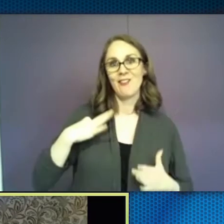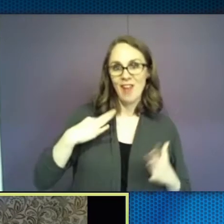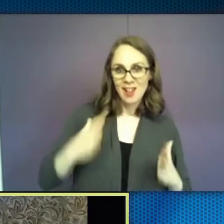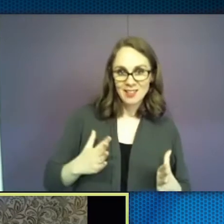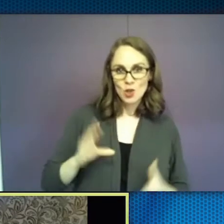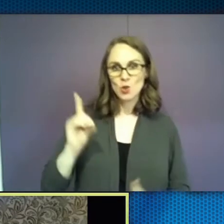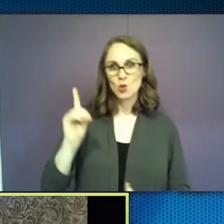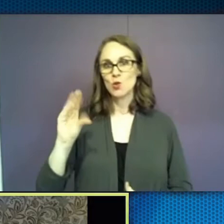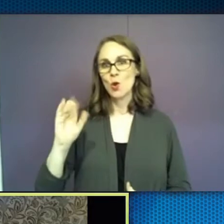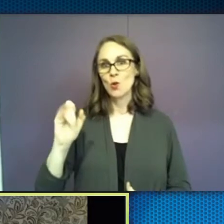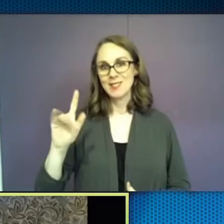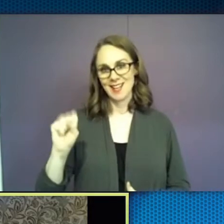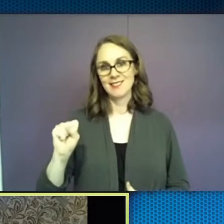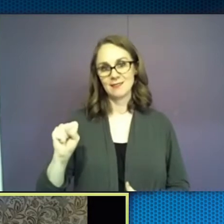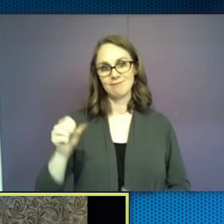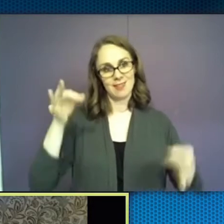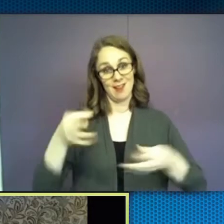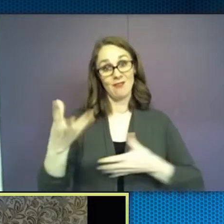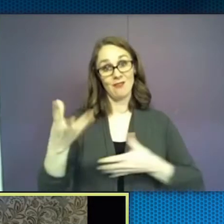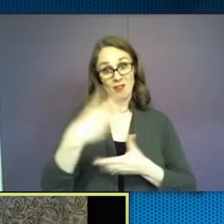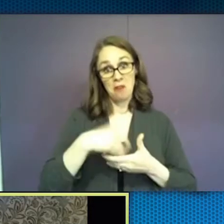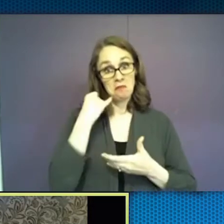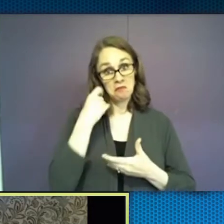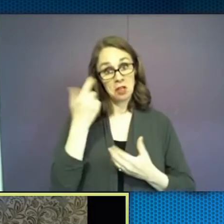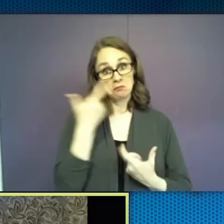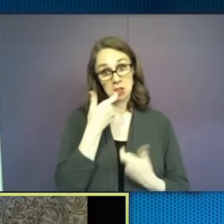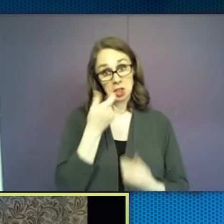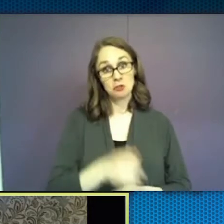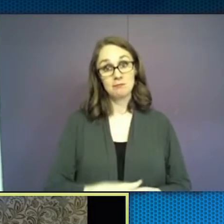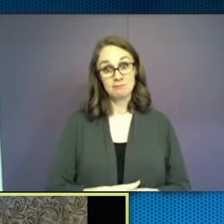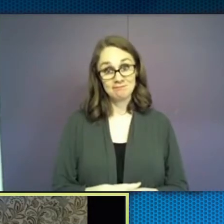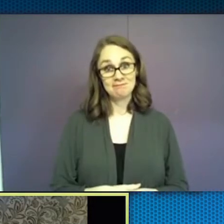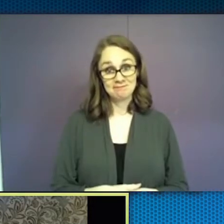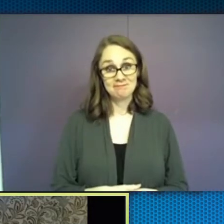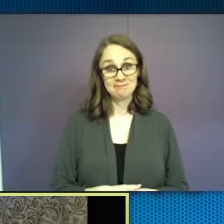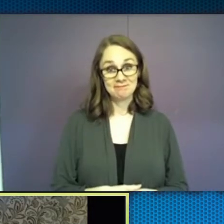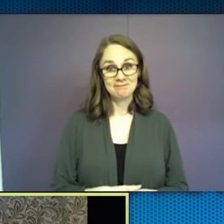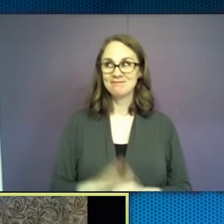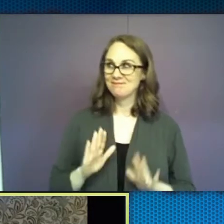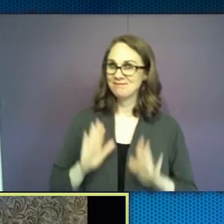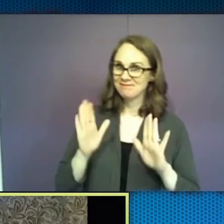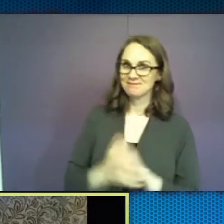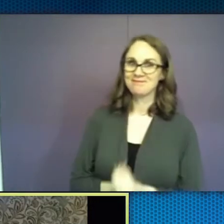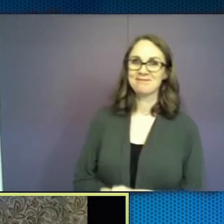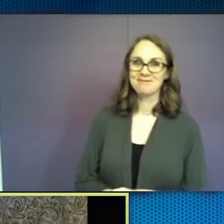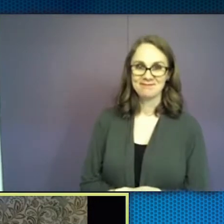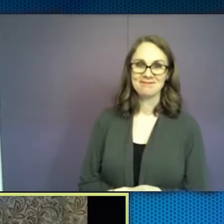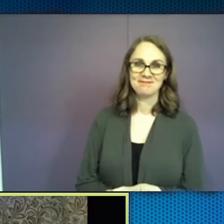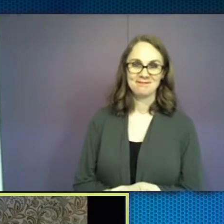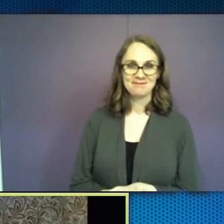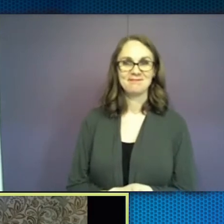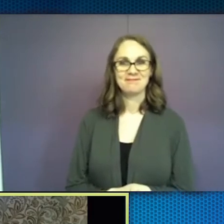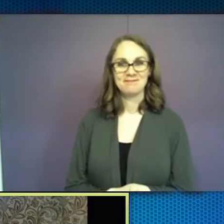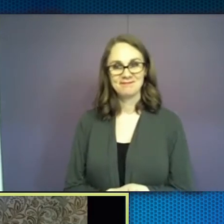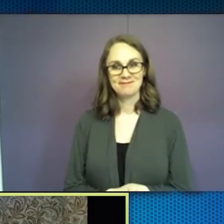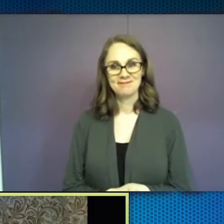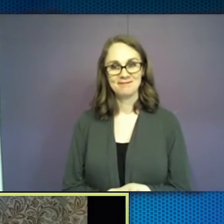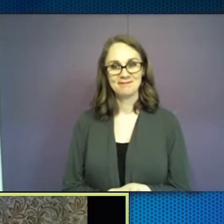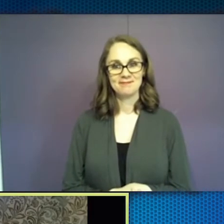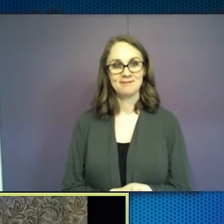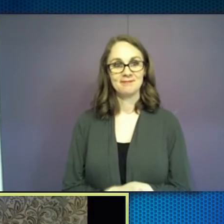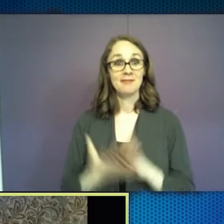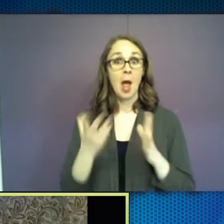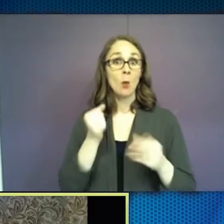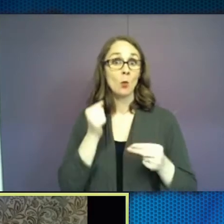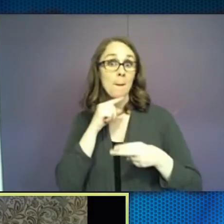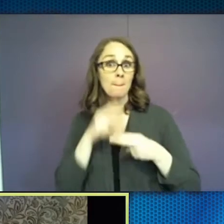docents. So definitely get involved if that's something that you're interested in. Great. Yeah. And I just wanted to